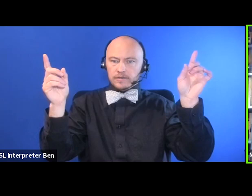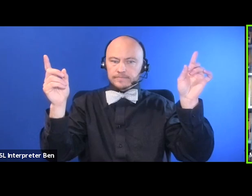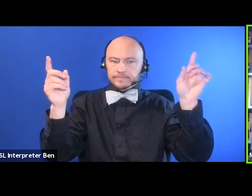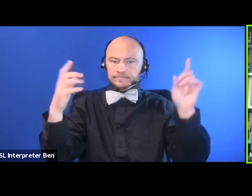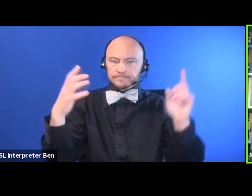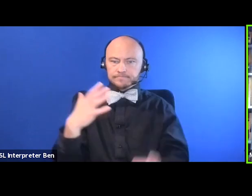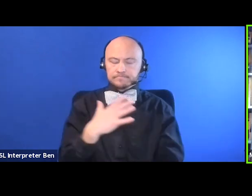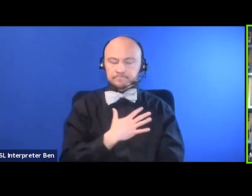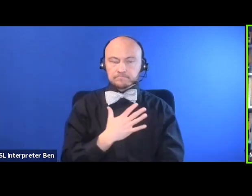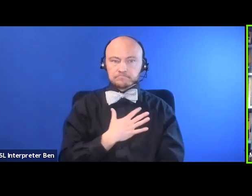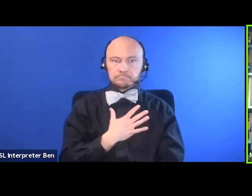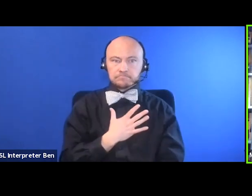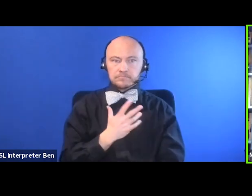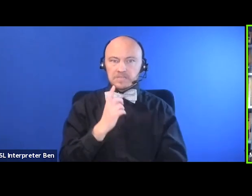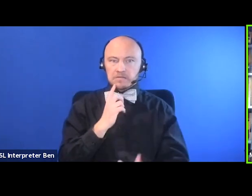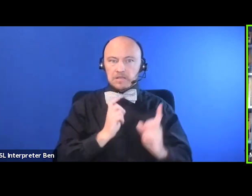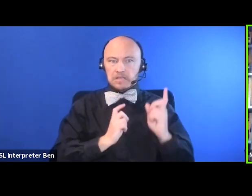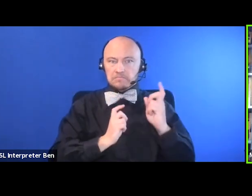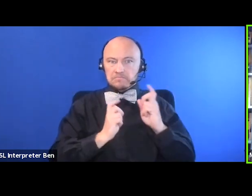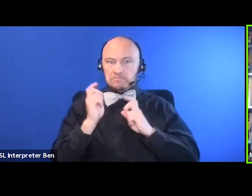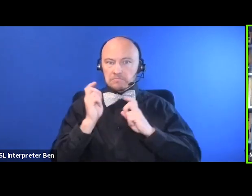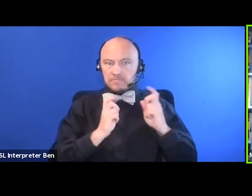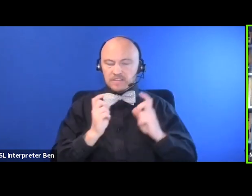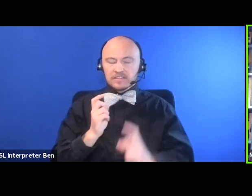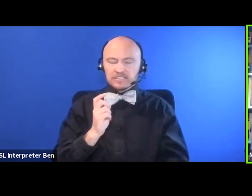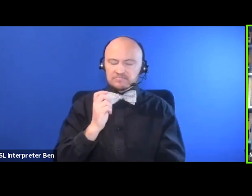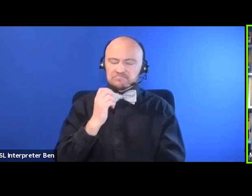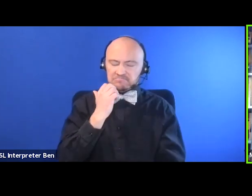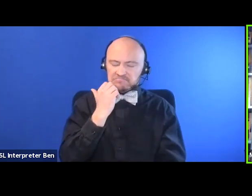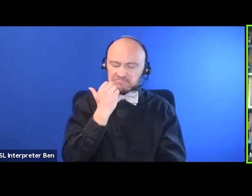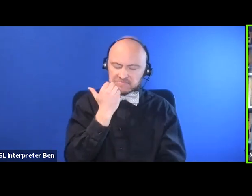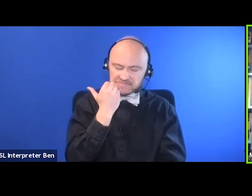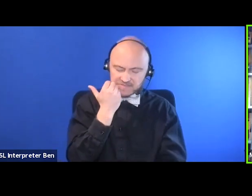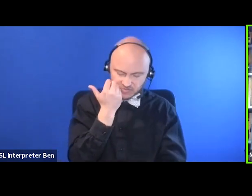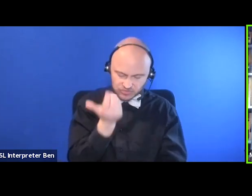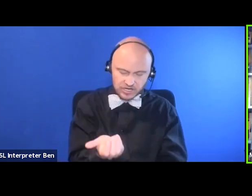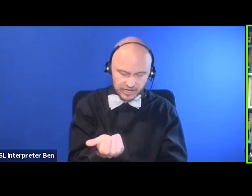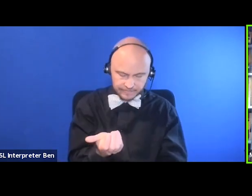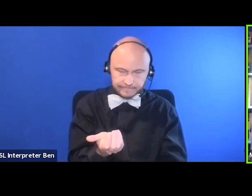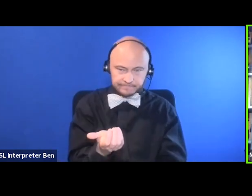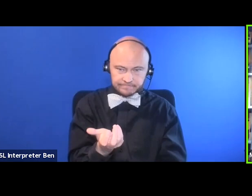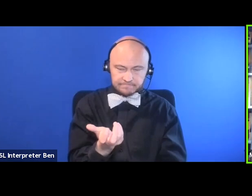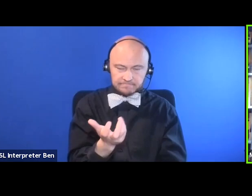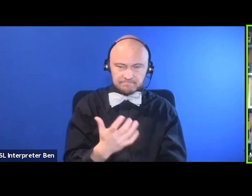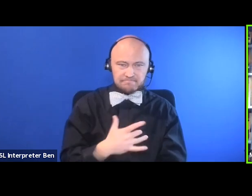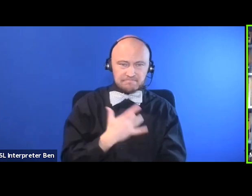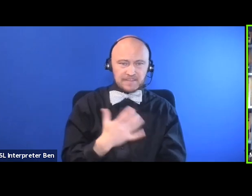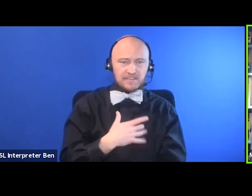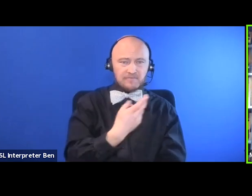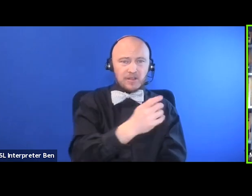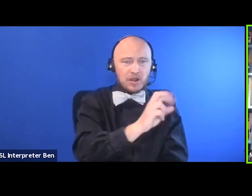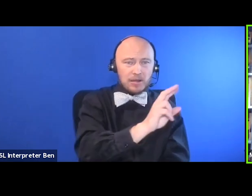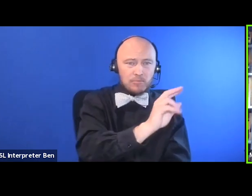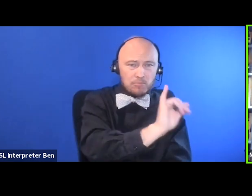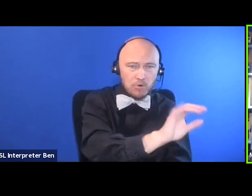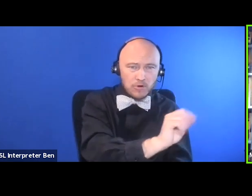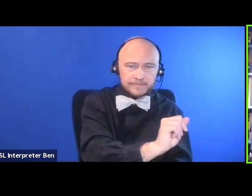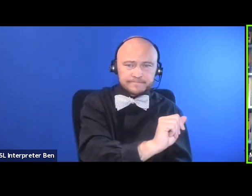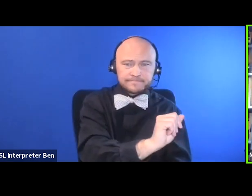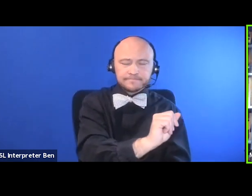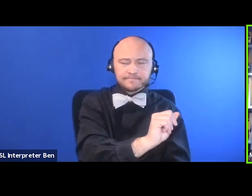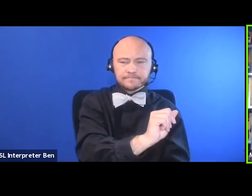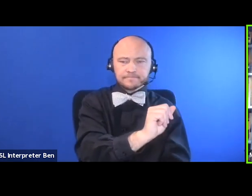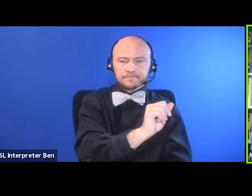My face burned with shame that I had felt at Hamamura and that I could not